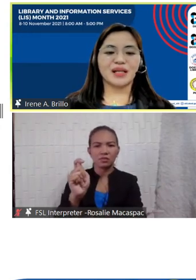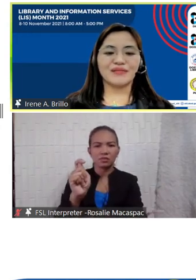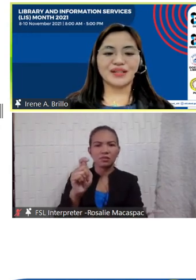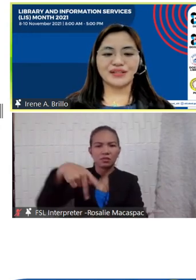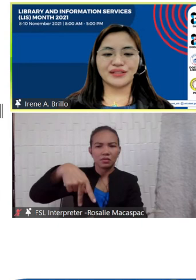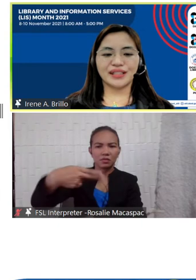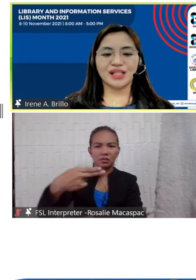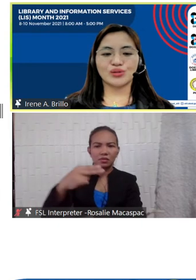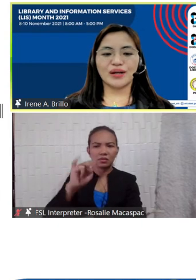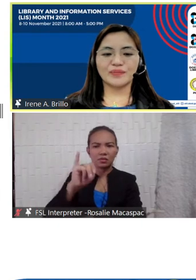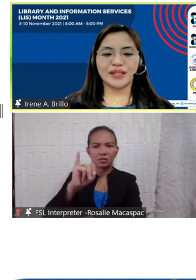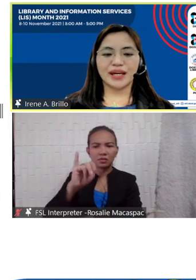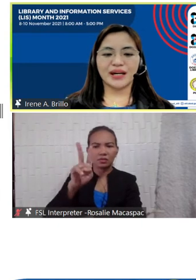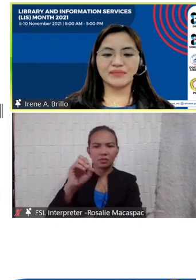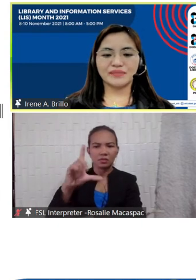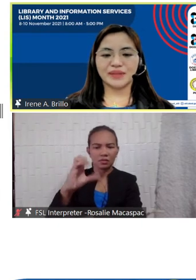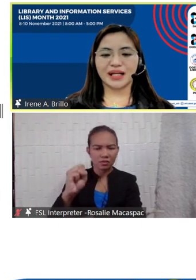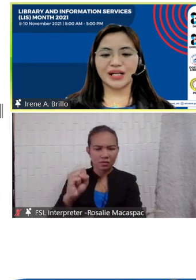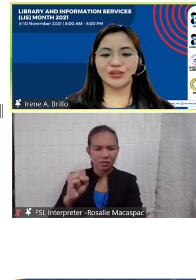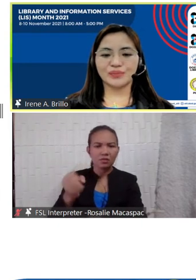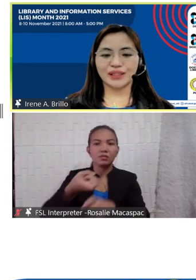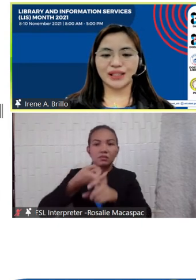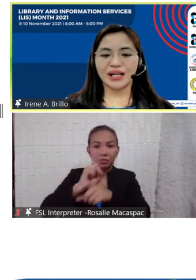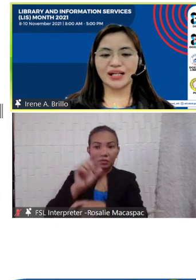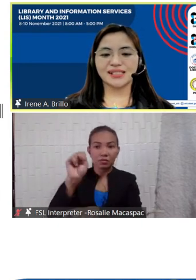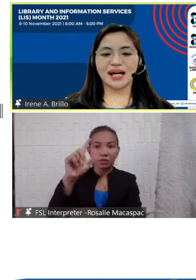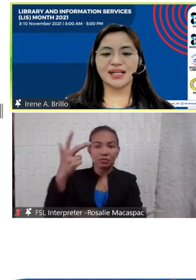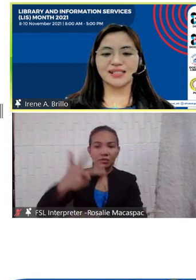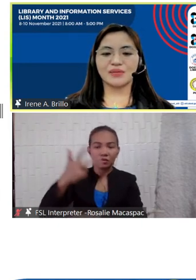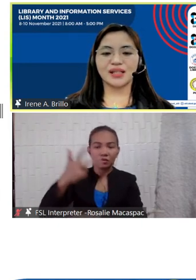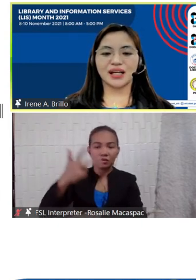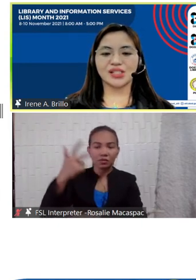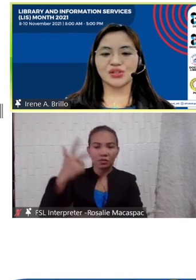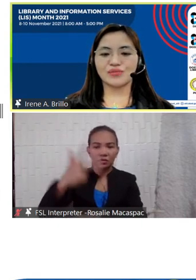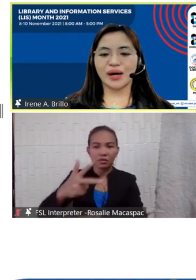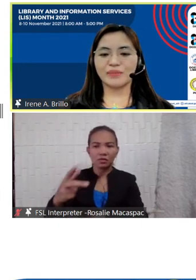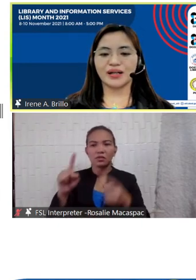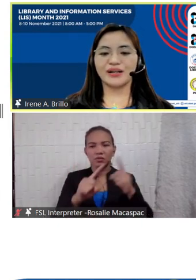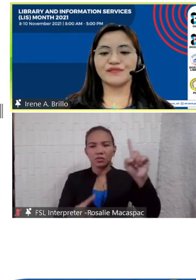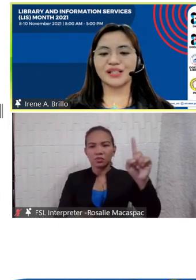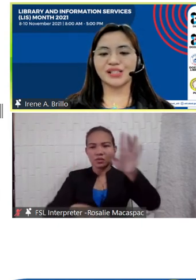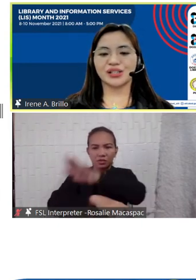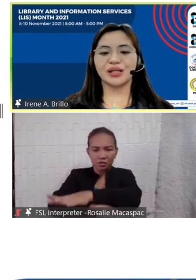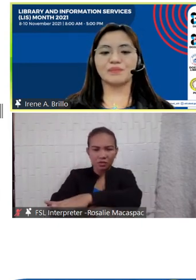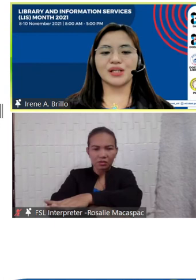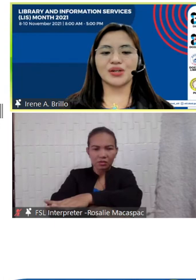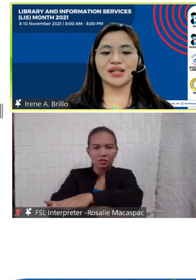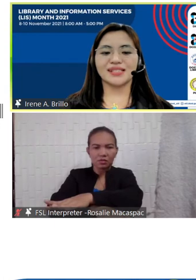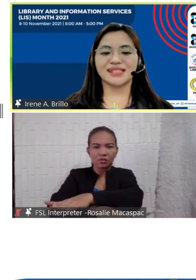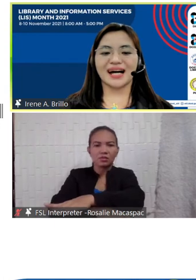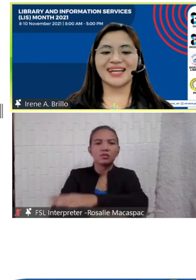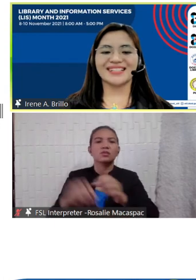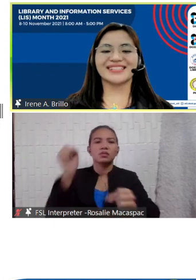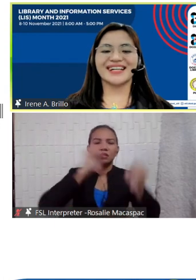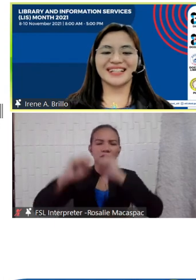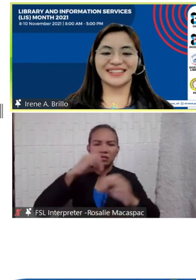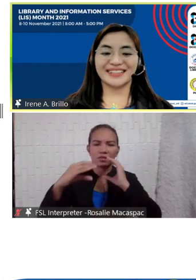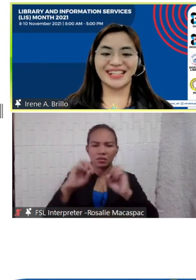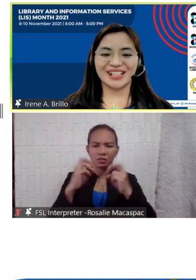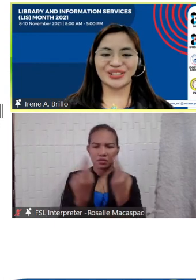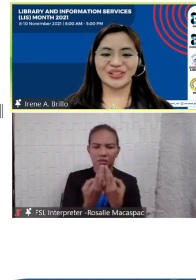And from 11:30 to 1 p.m., magkakaroon po tayo ng Science Communication Webinar featuring Pinoy